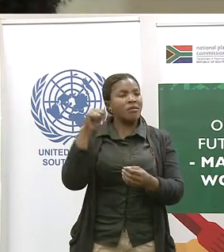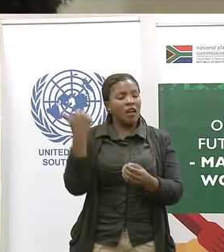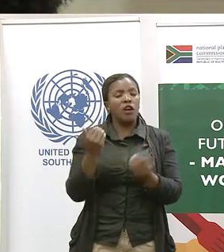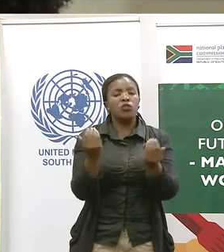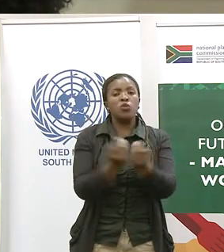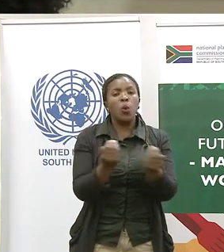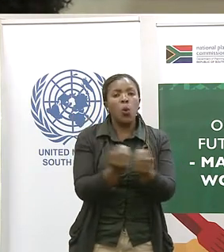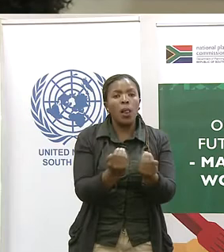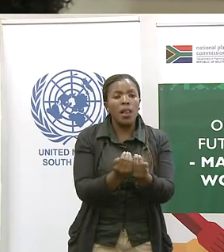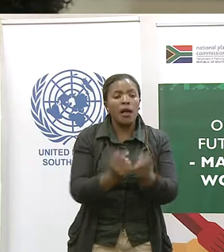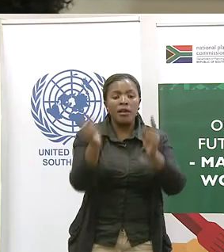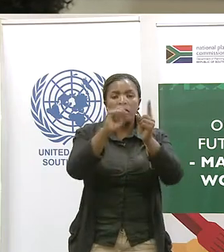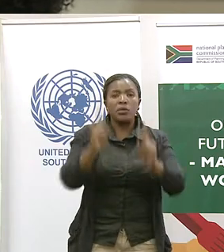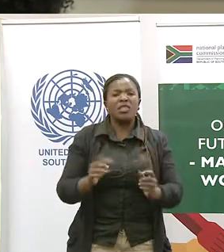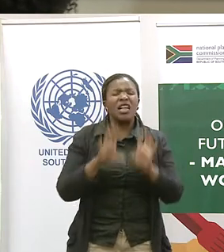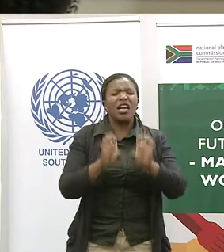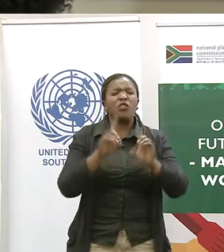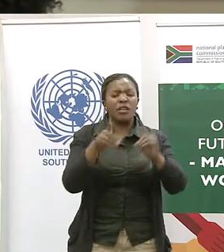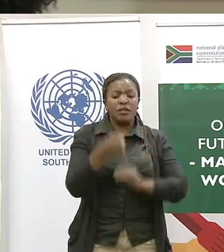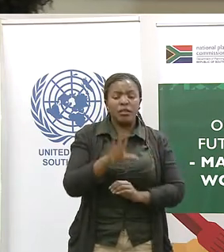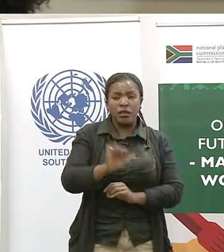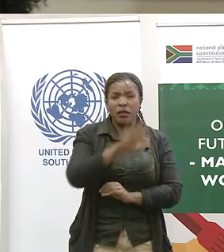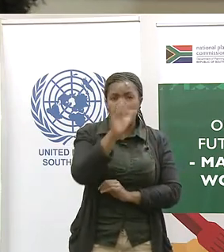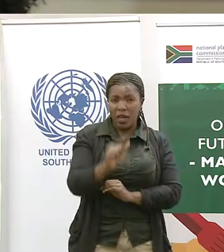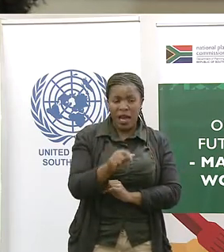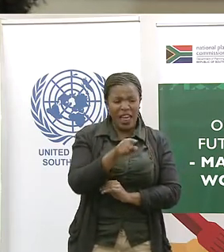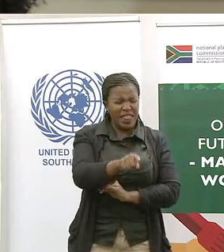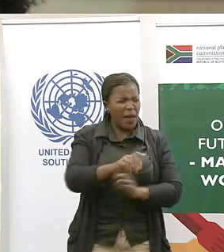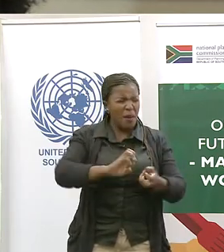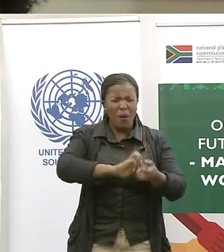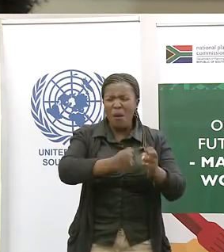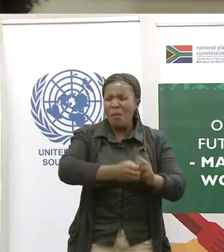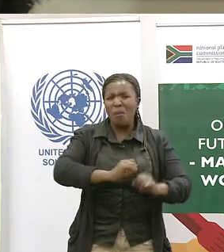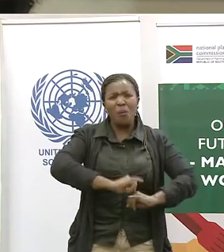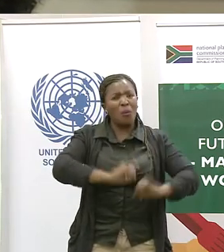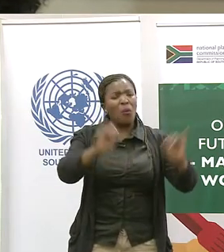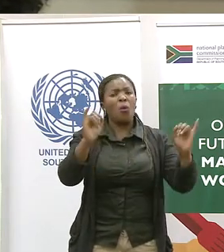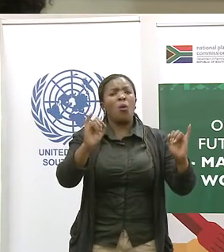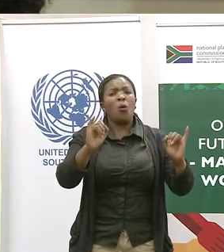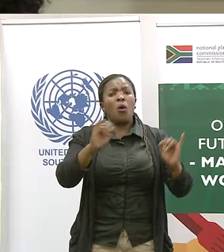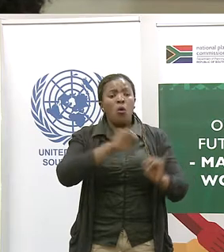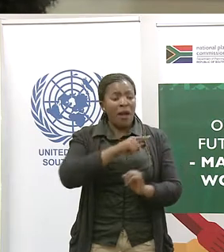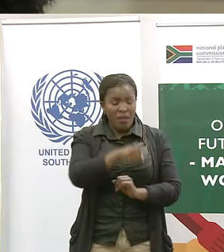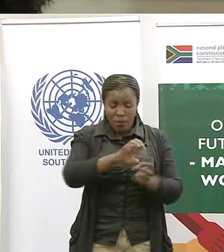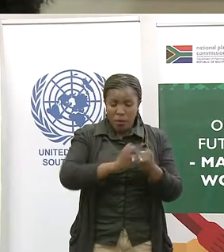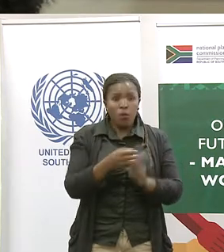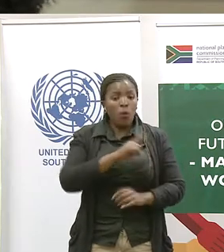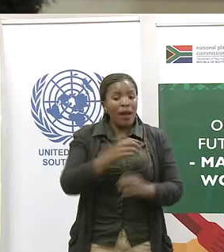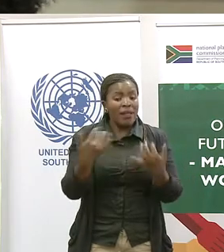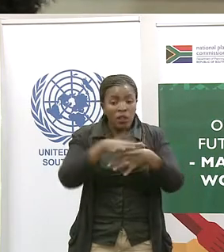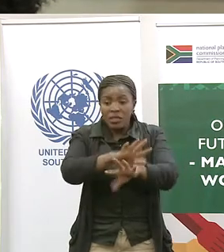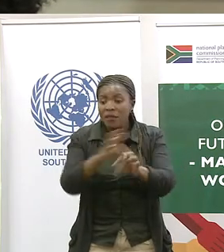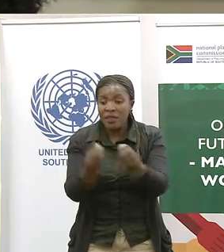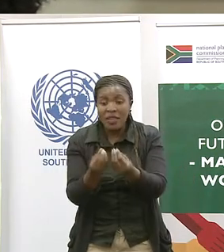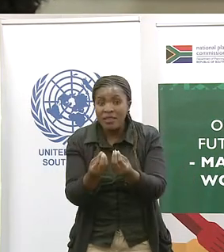for special education in South Africa. Of course, they had to be there because no inclusive facilities were available. We'll talk about